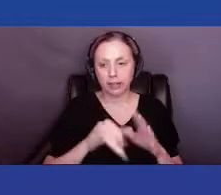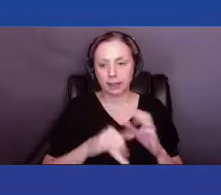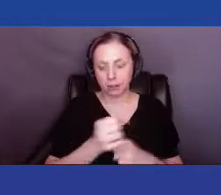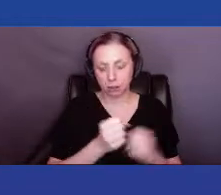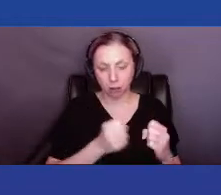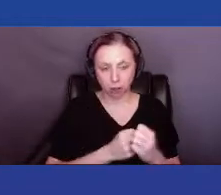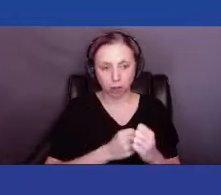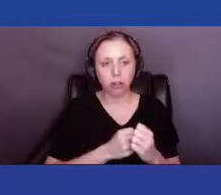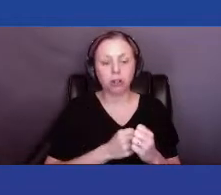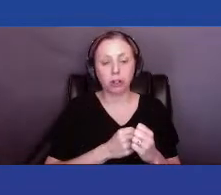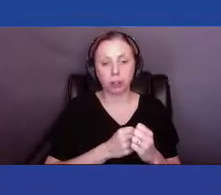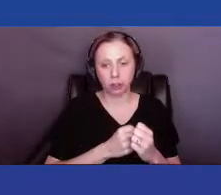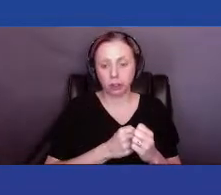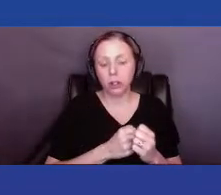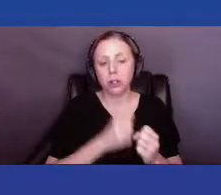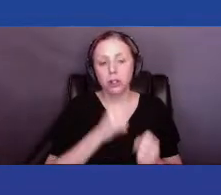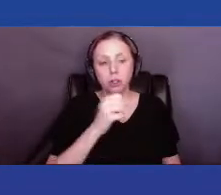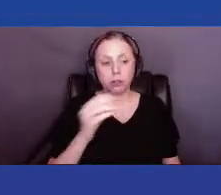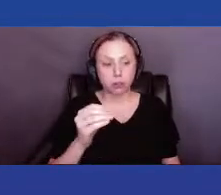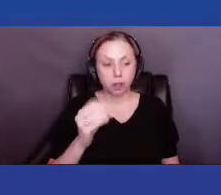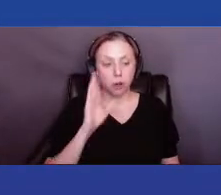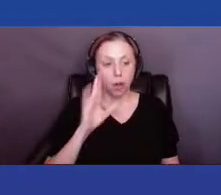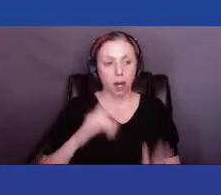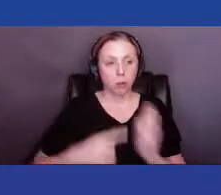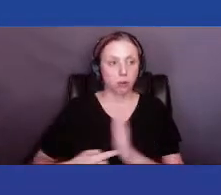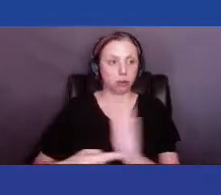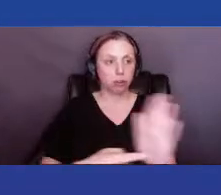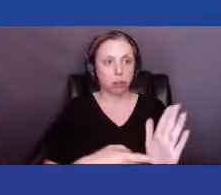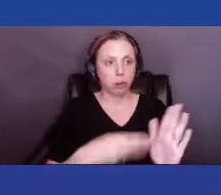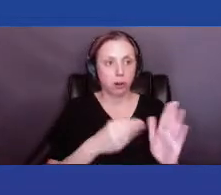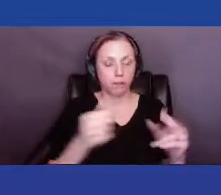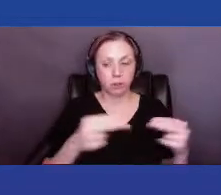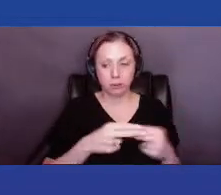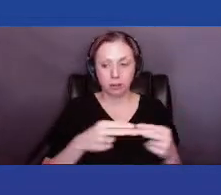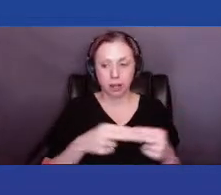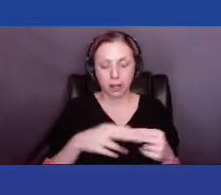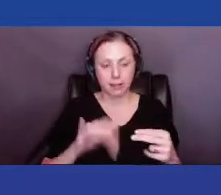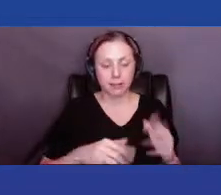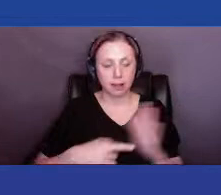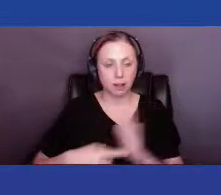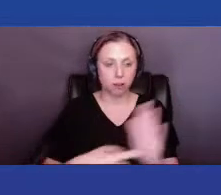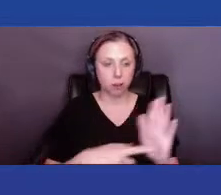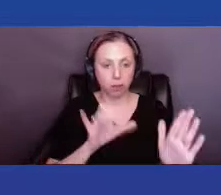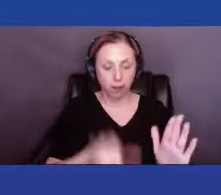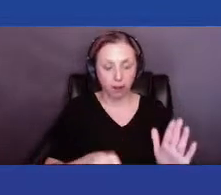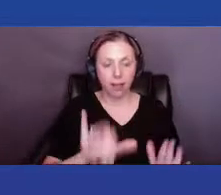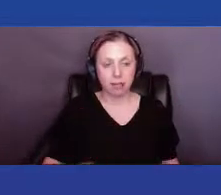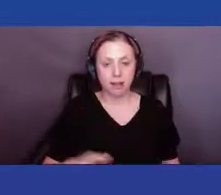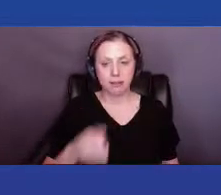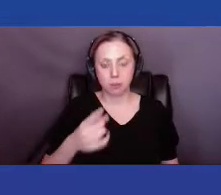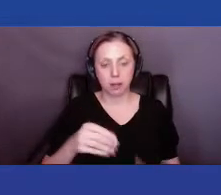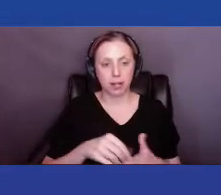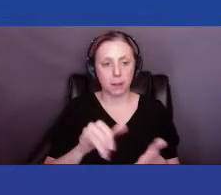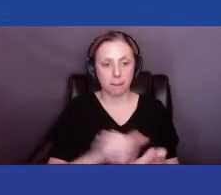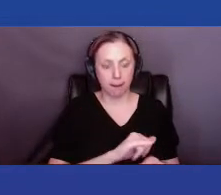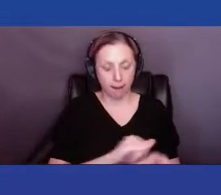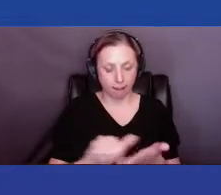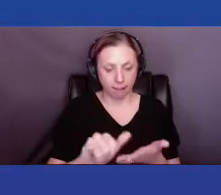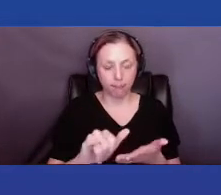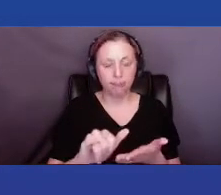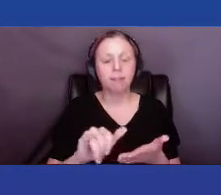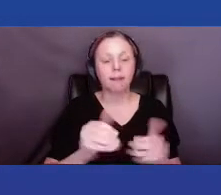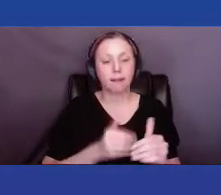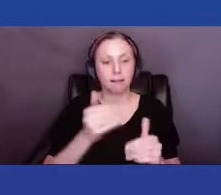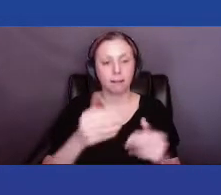that I convene. So I'll show a few slides that reveal that. This is one in Manhattan. We can go to the next